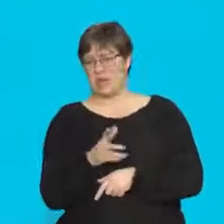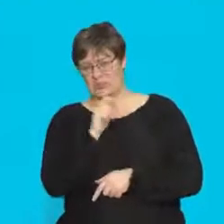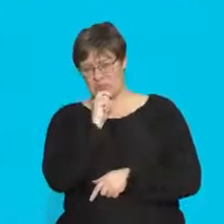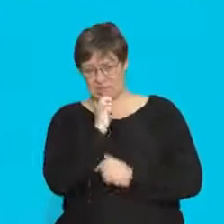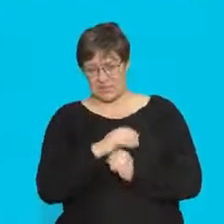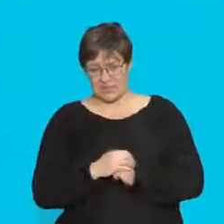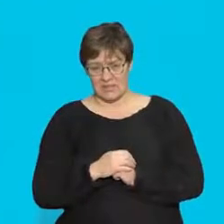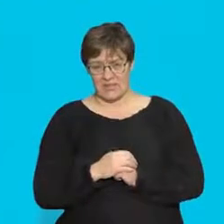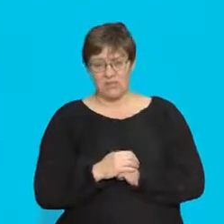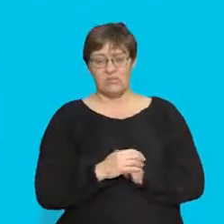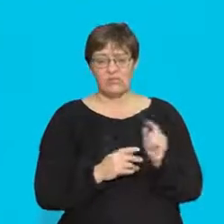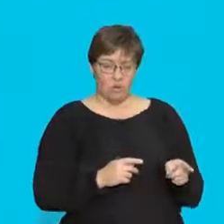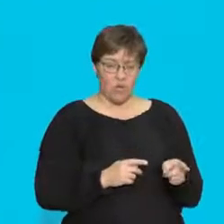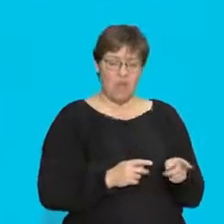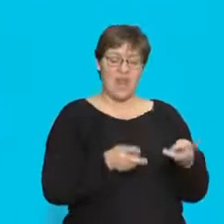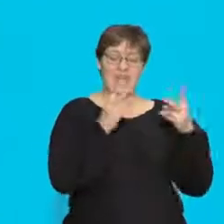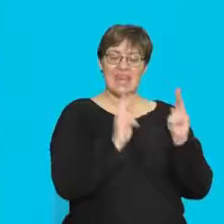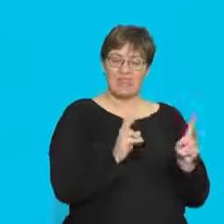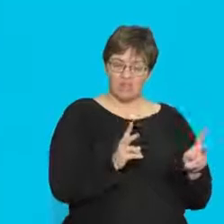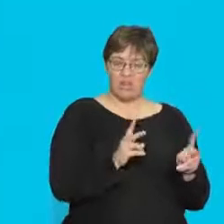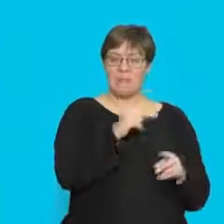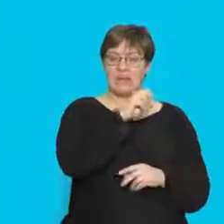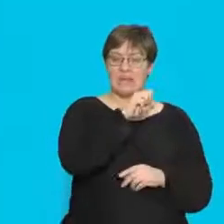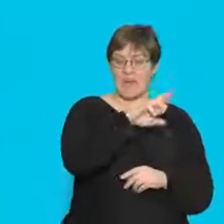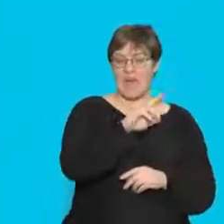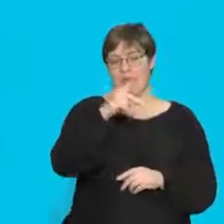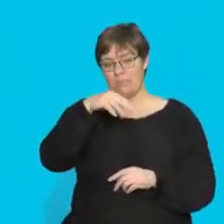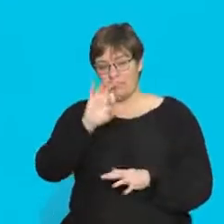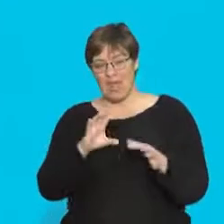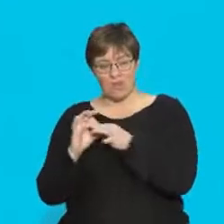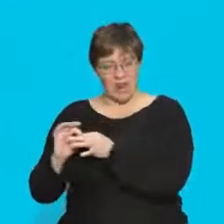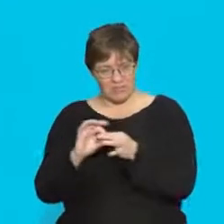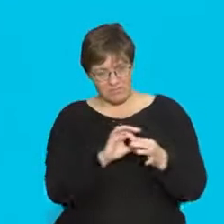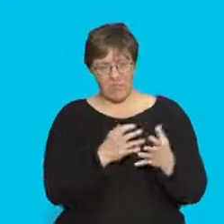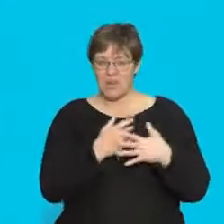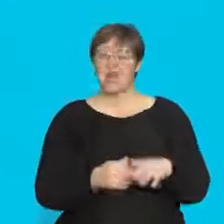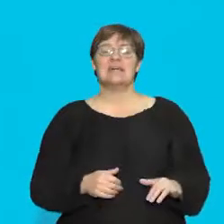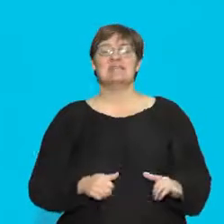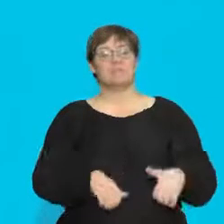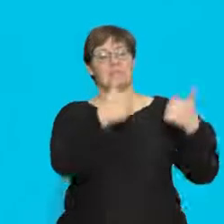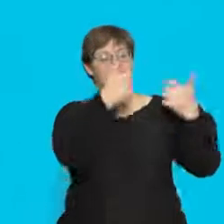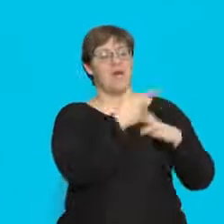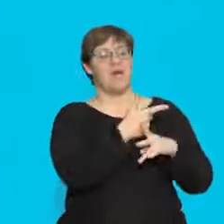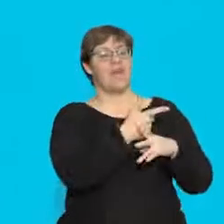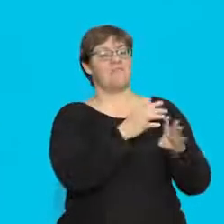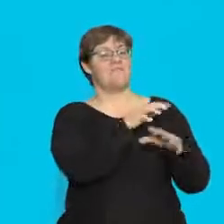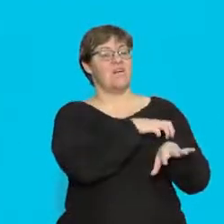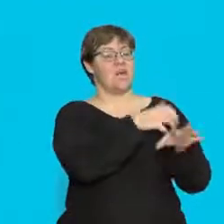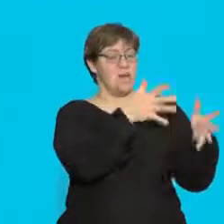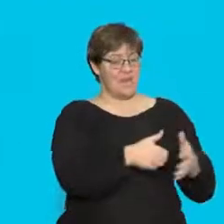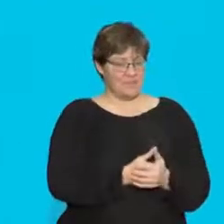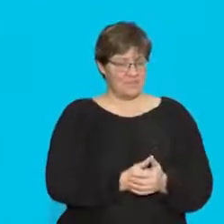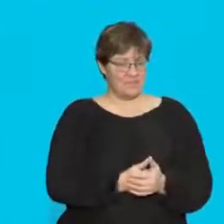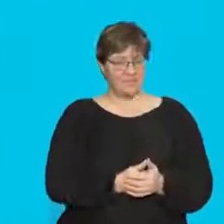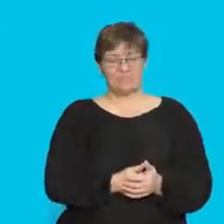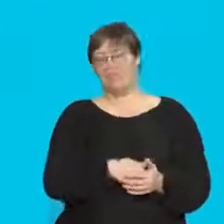So exploiting a natural predator-prey relationship, we can say thumbs up to the farmers,